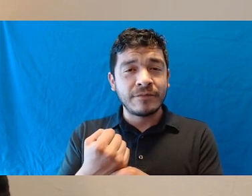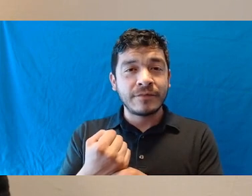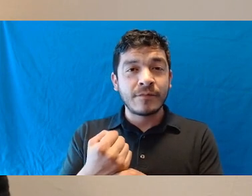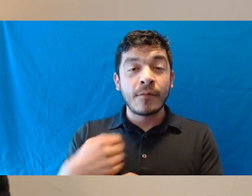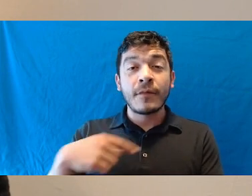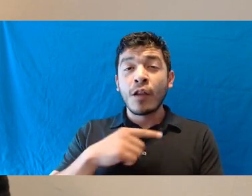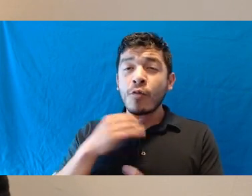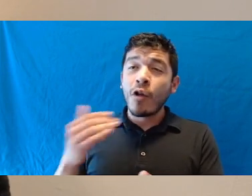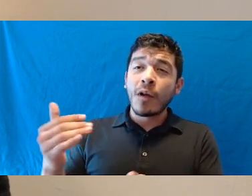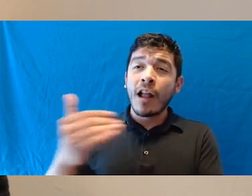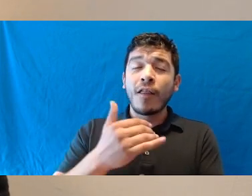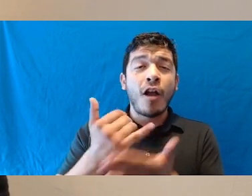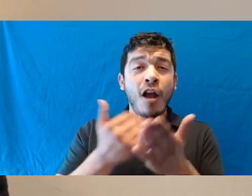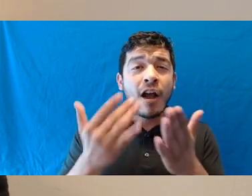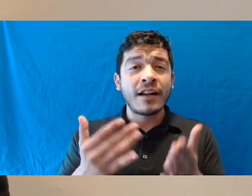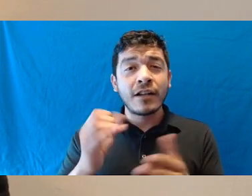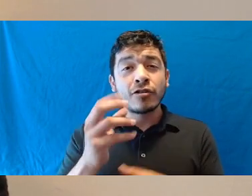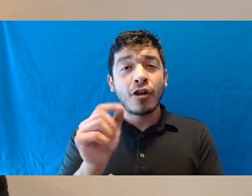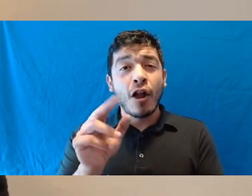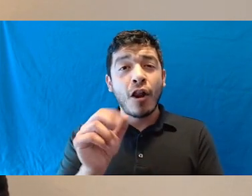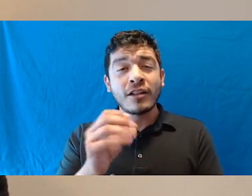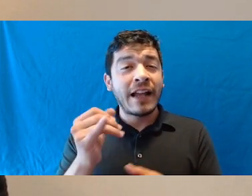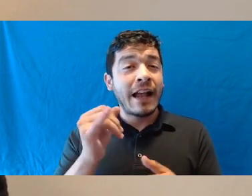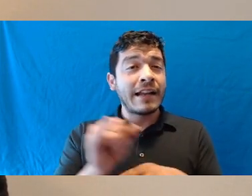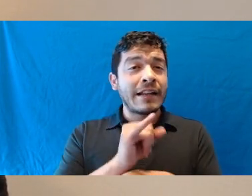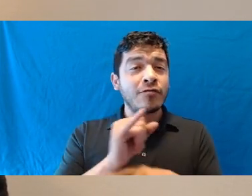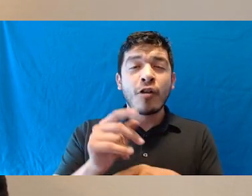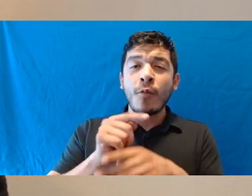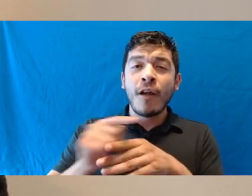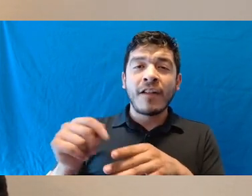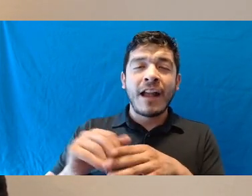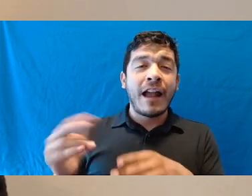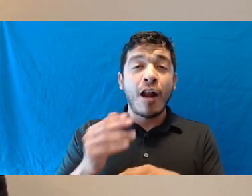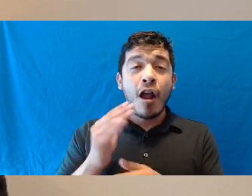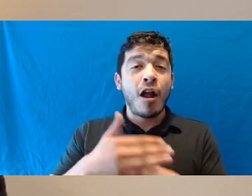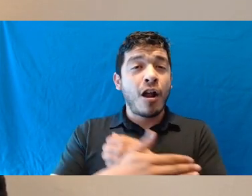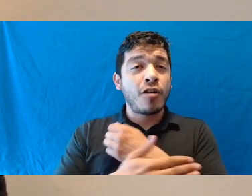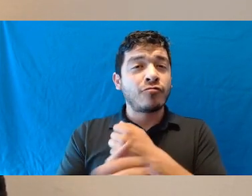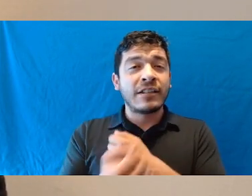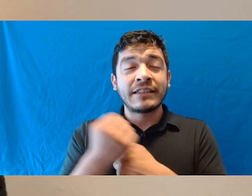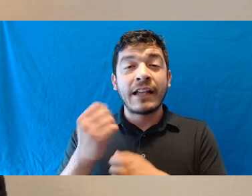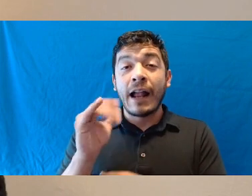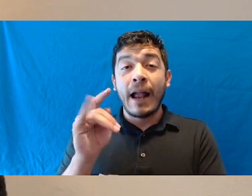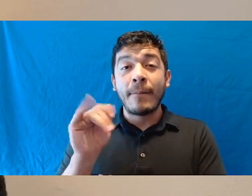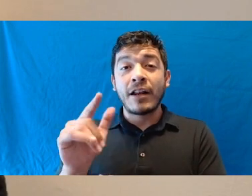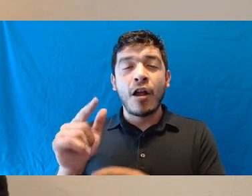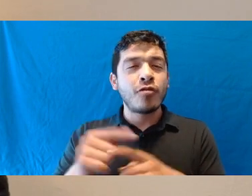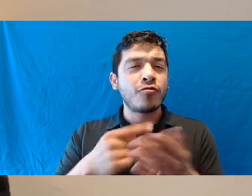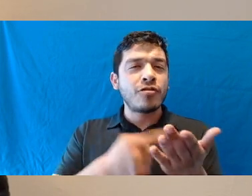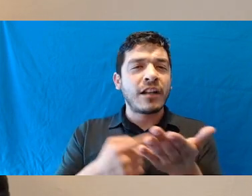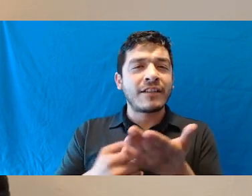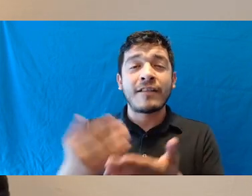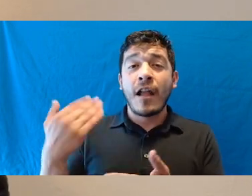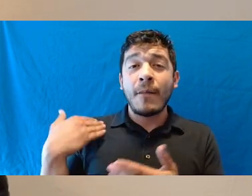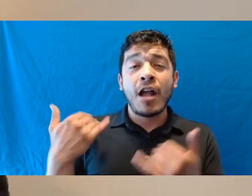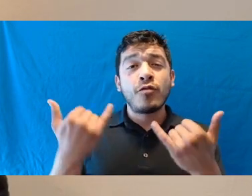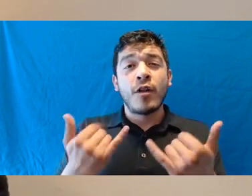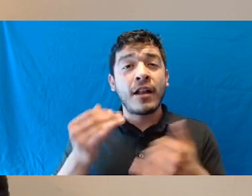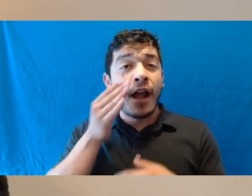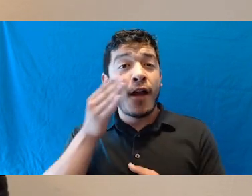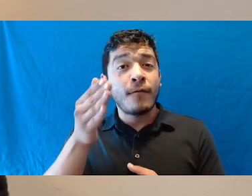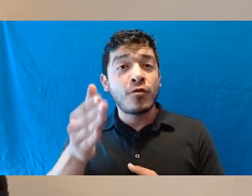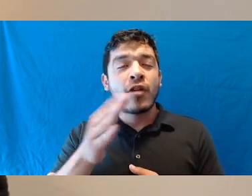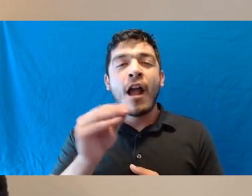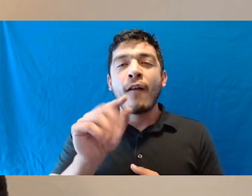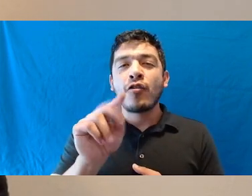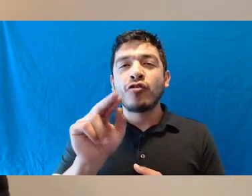industry professionals in our nation's capital to discuss the past, present, and future of translinguistic theater making. Participants will engage